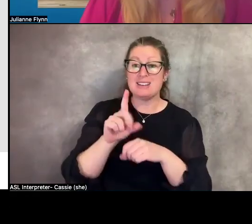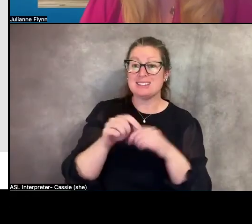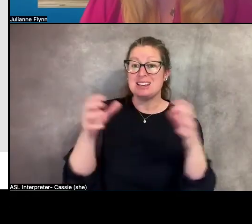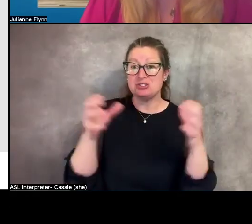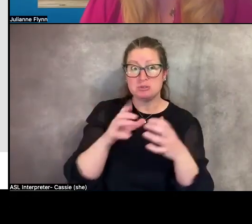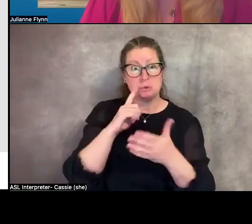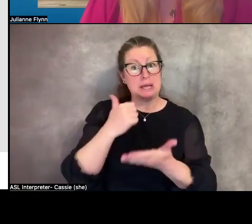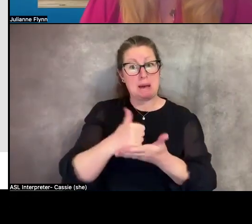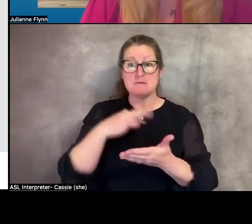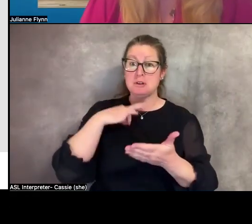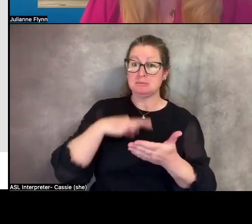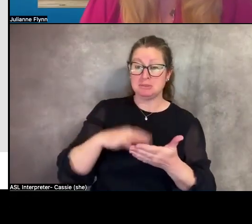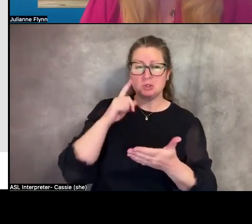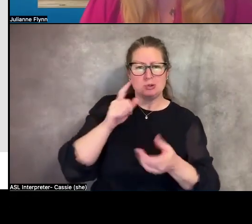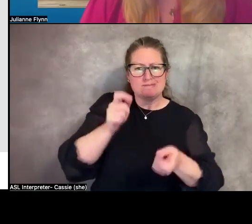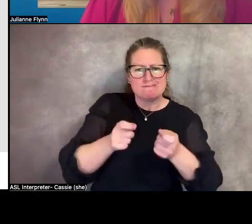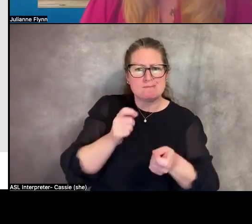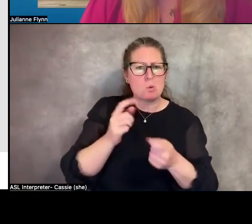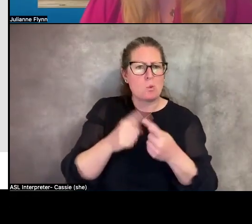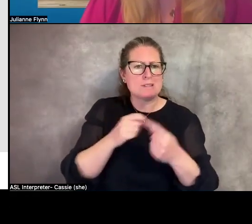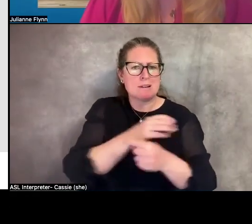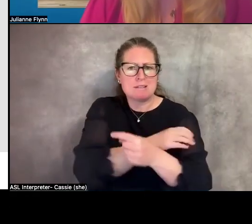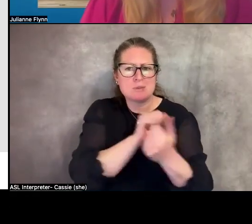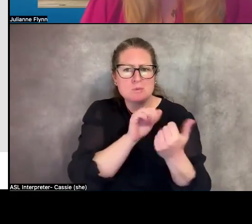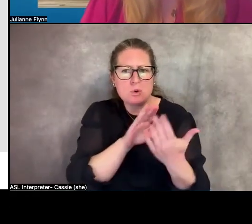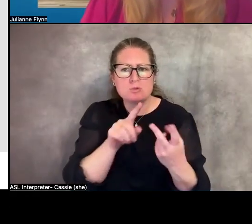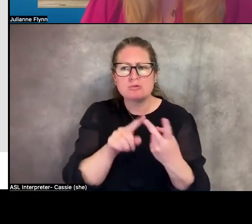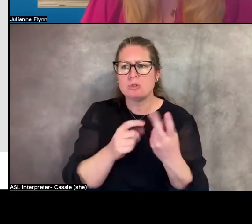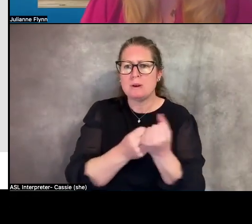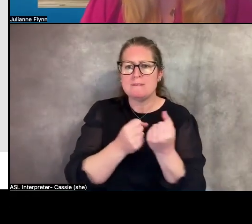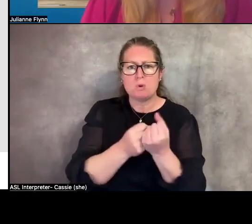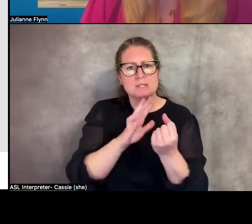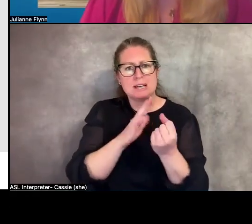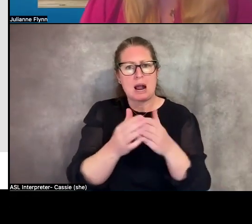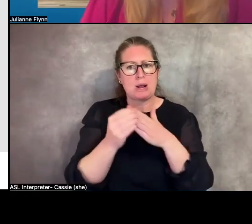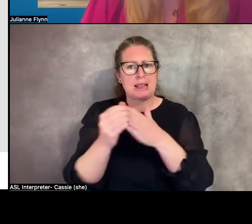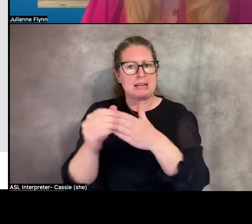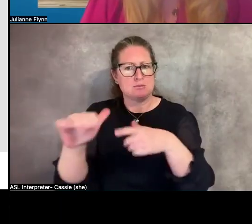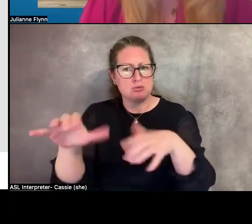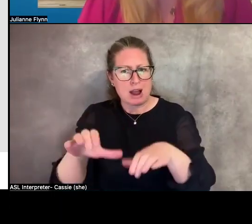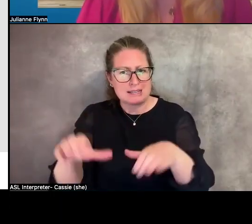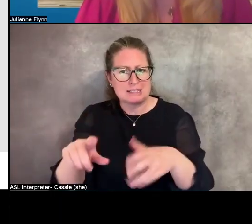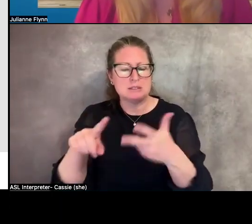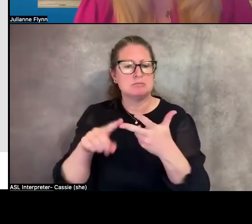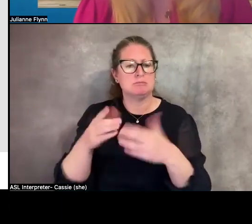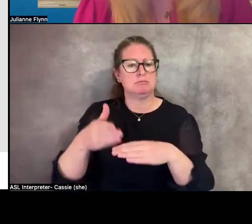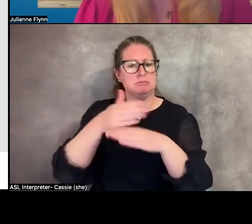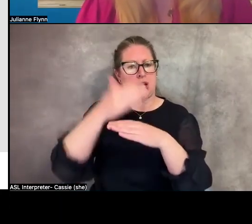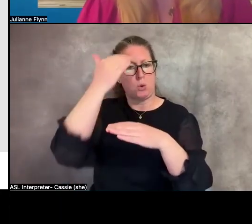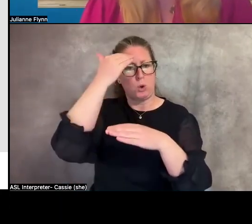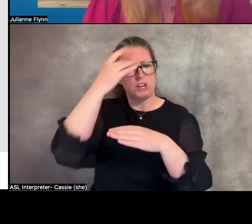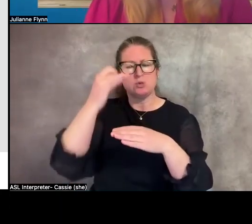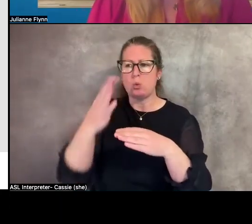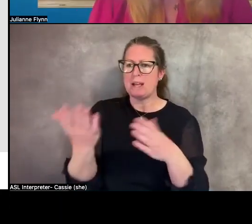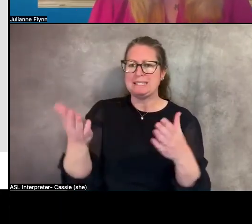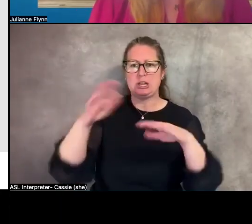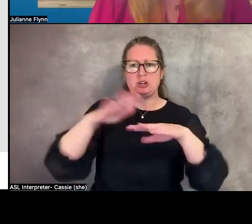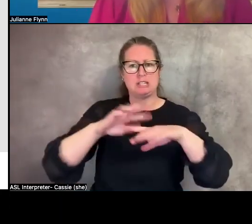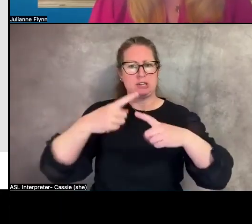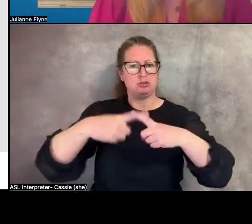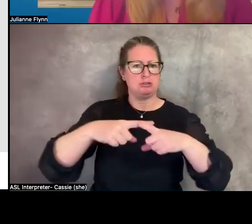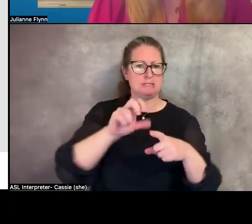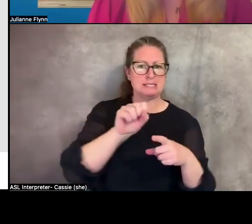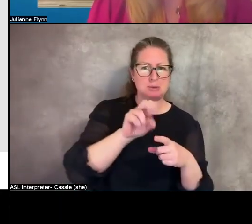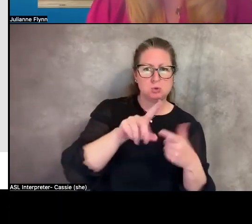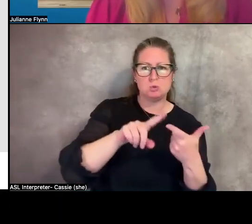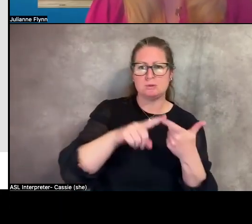in refining clinical approaches, reinforcing leading practices, and increasing awareness of the intersection between substance use,